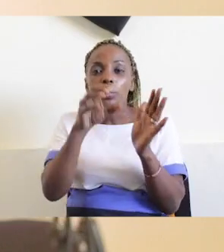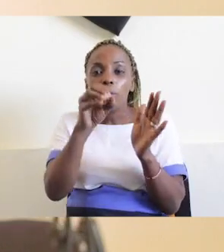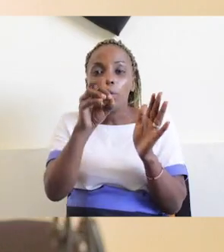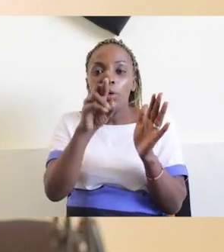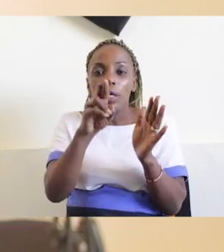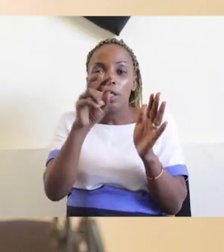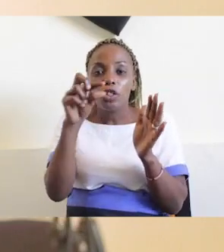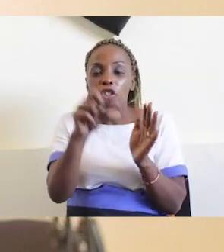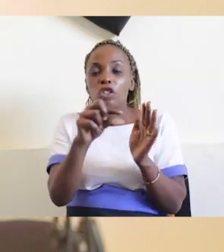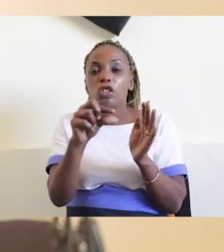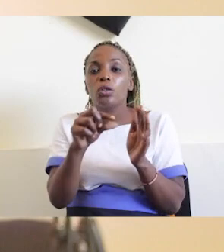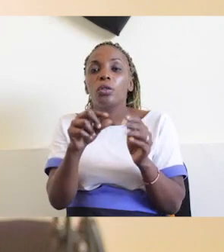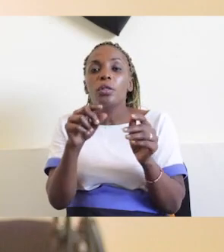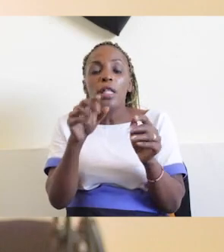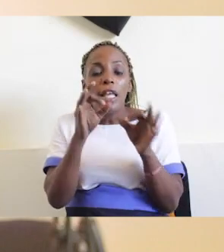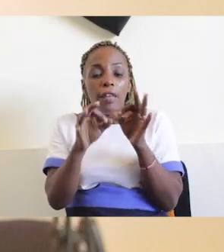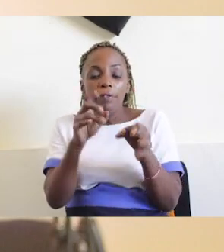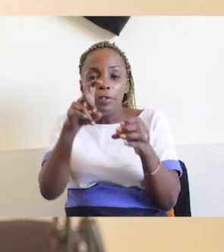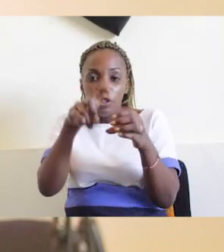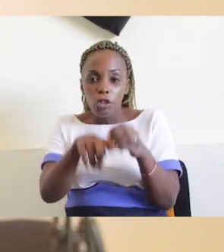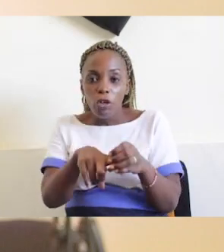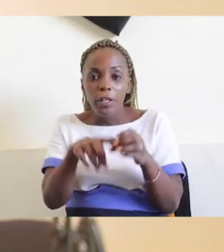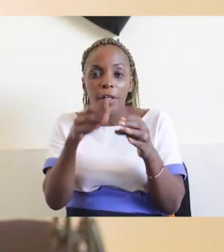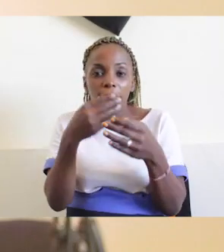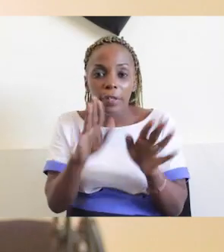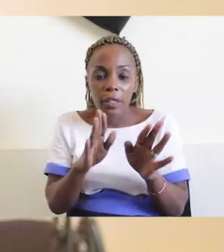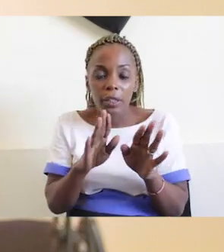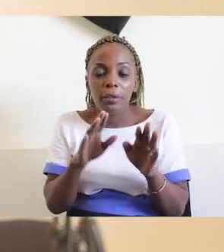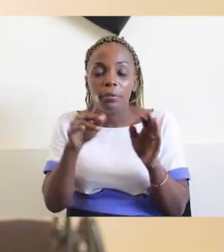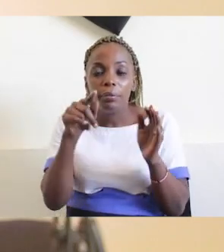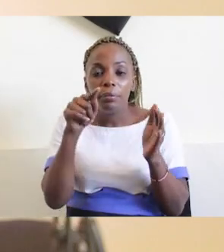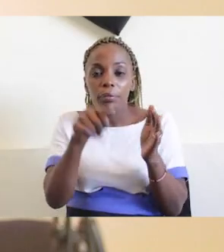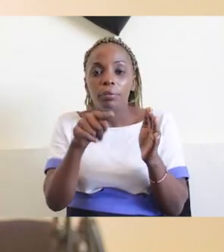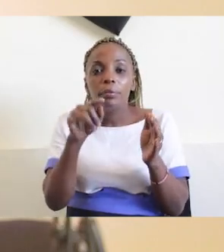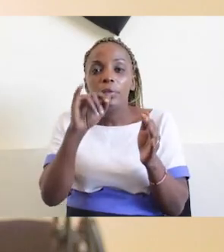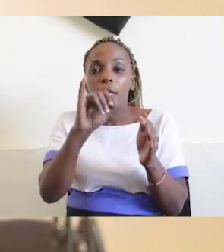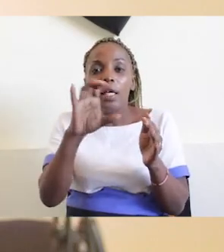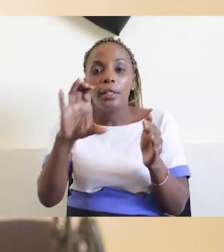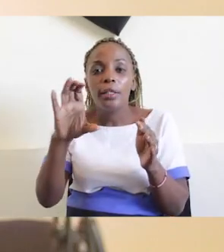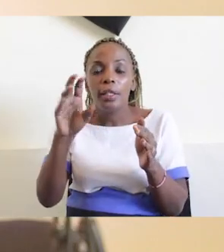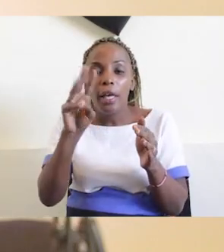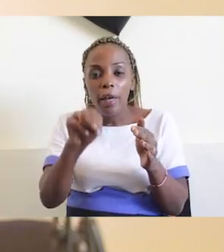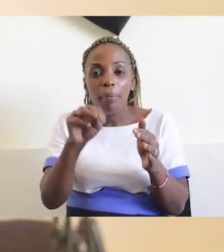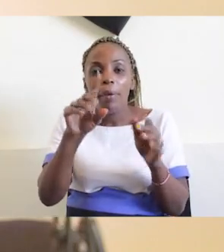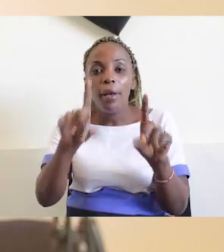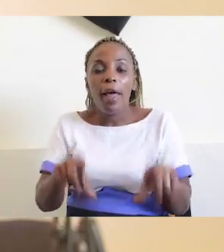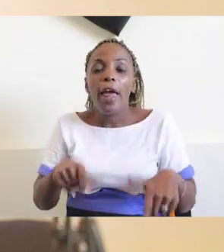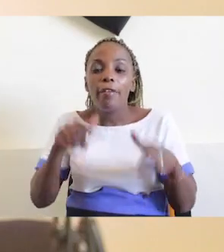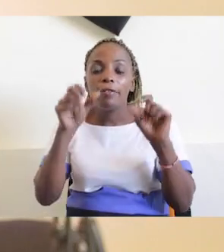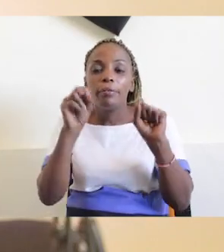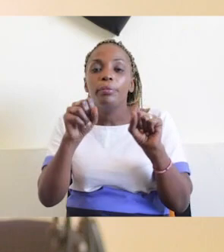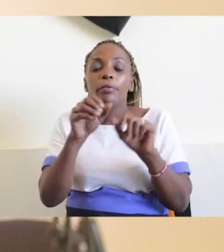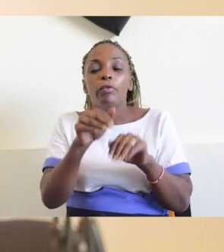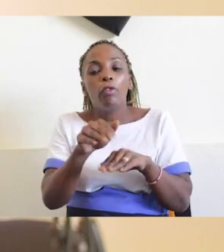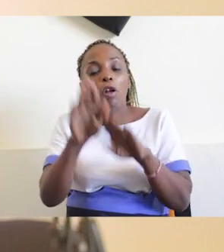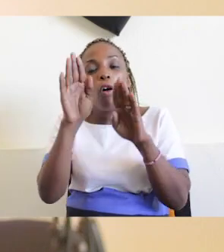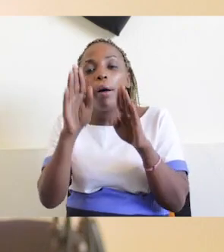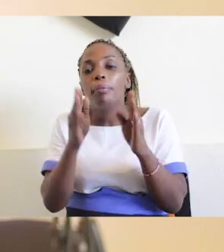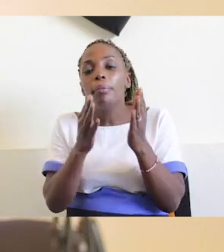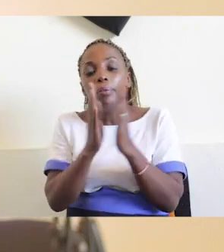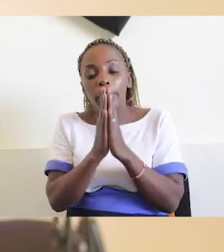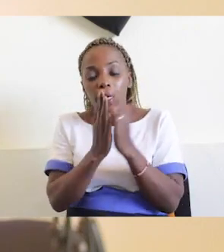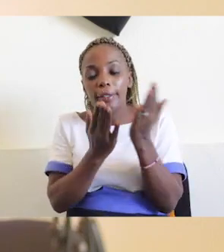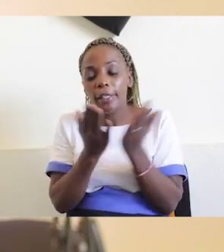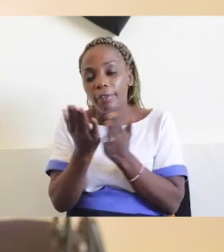iccmombasa.org. And once you get to that website, click on ICCM Live, and you will be taken into their